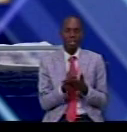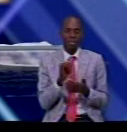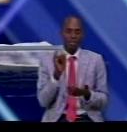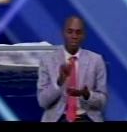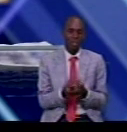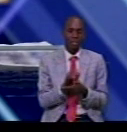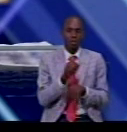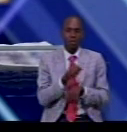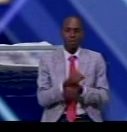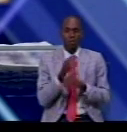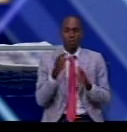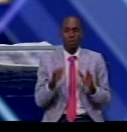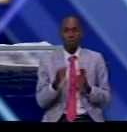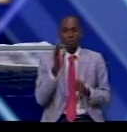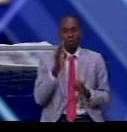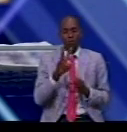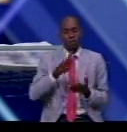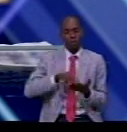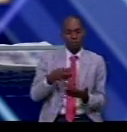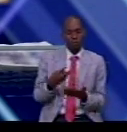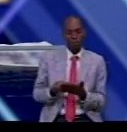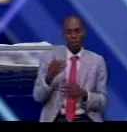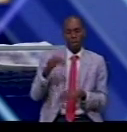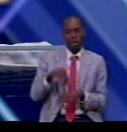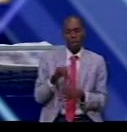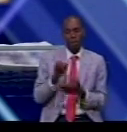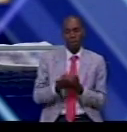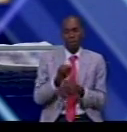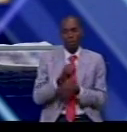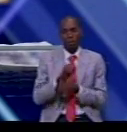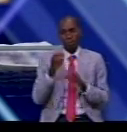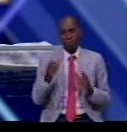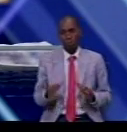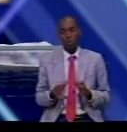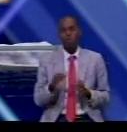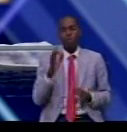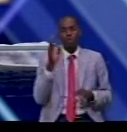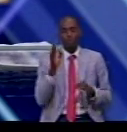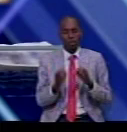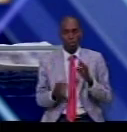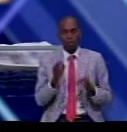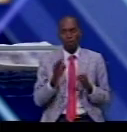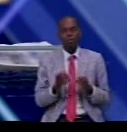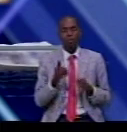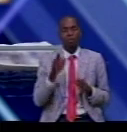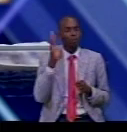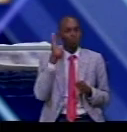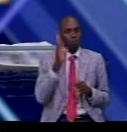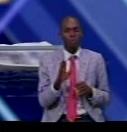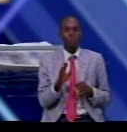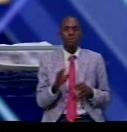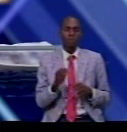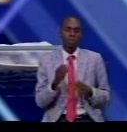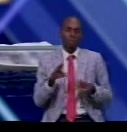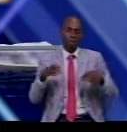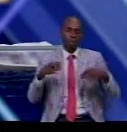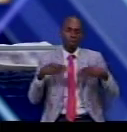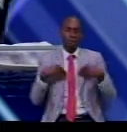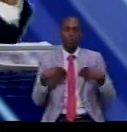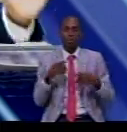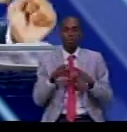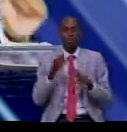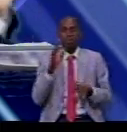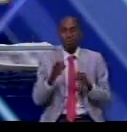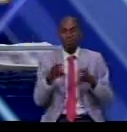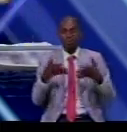if you stumble at it, if you reject all that the stone offers, at the end, you will regret. Pray and say, Lord, this stone will